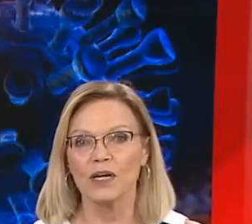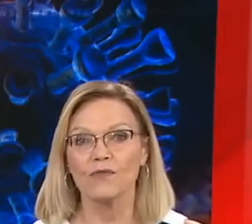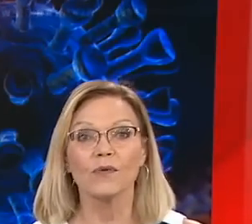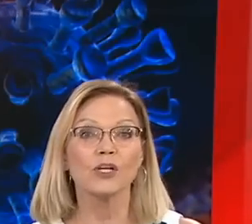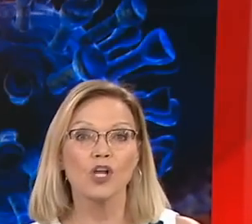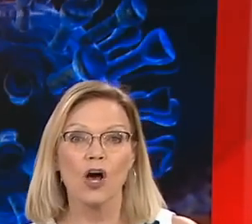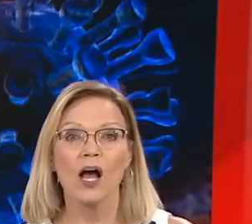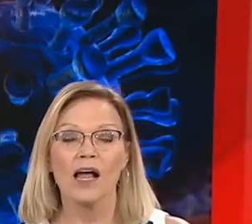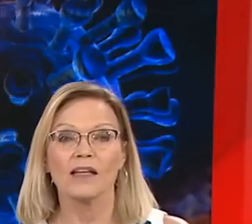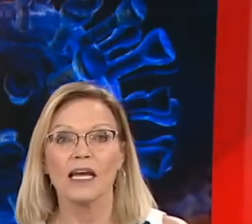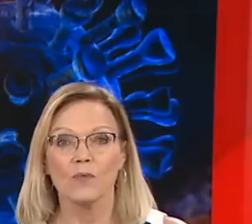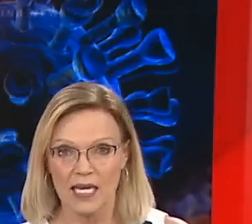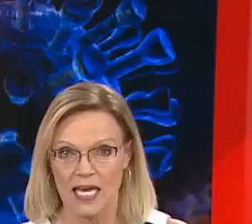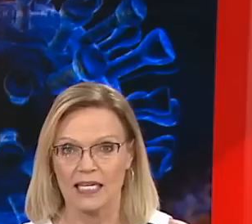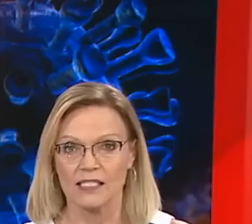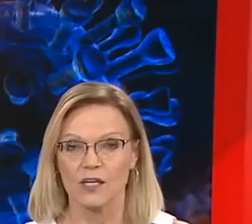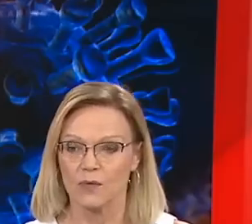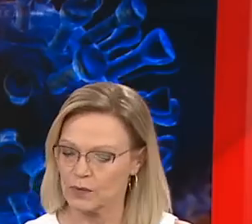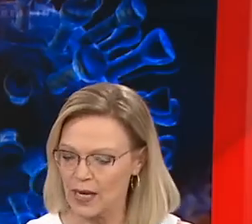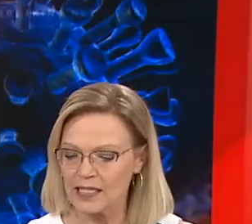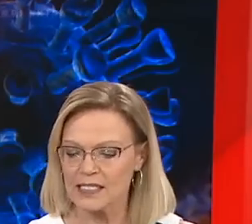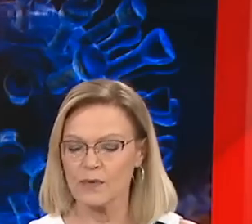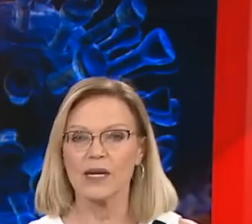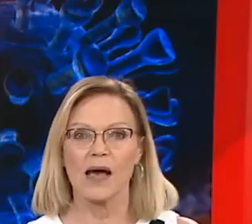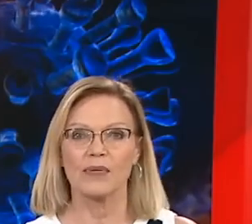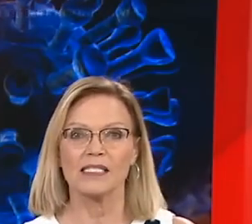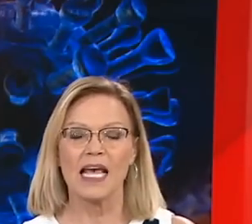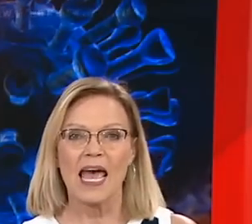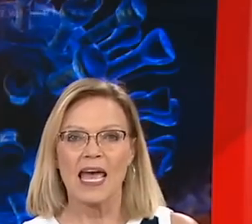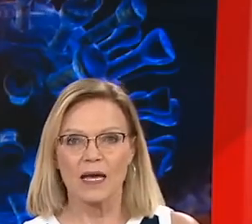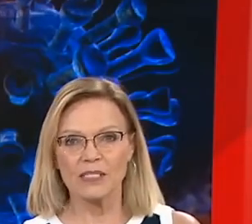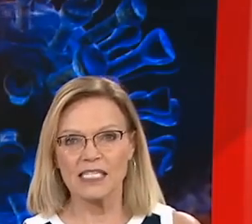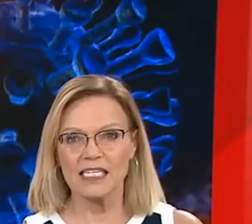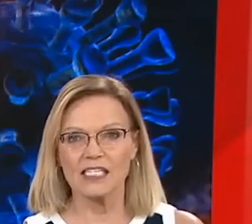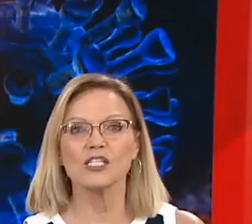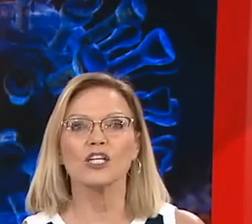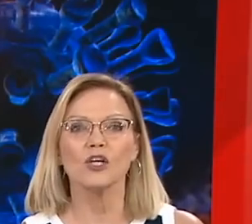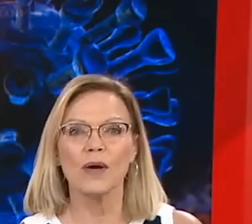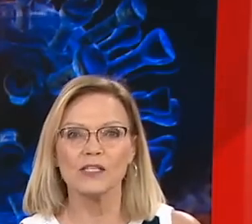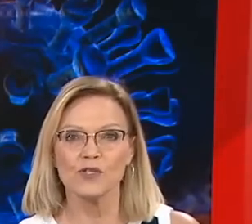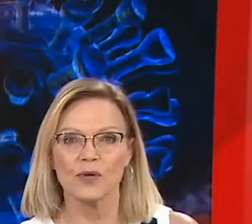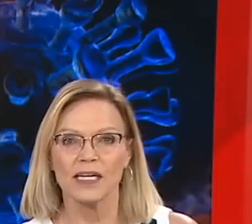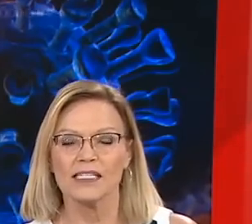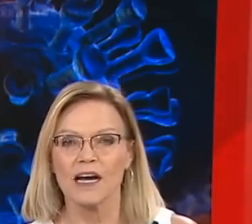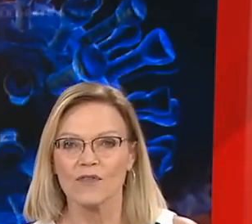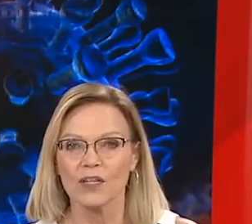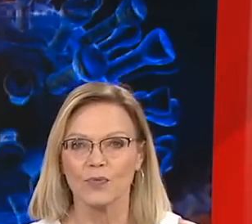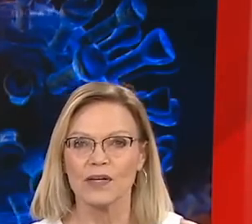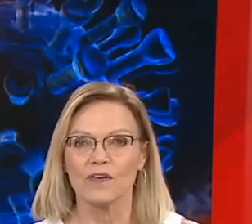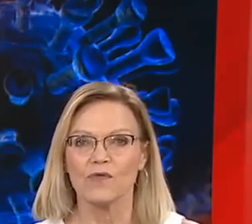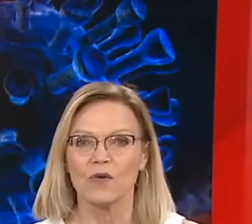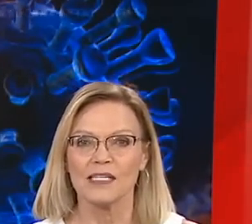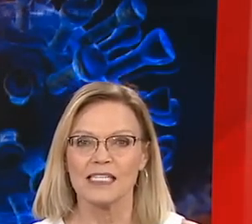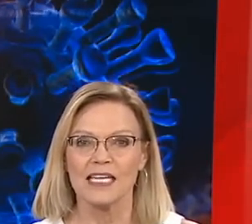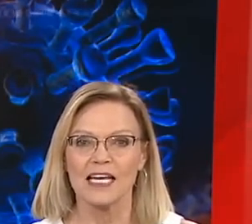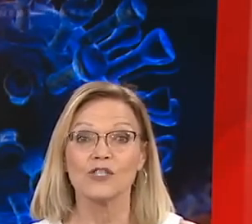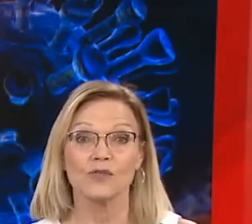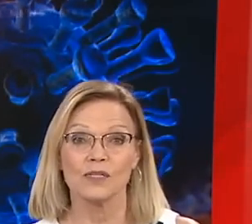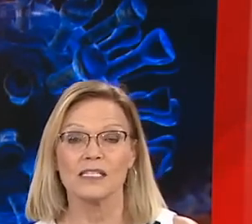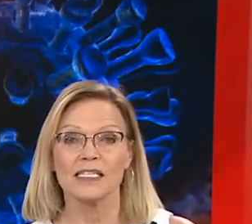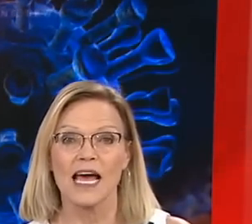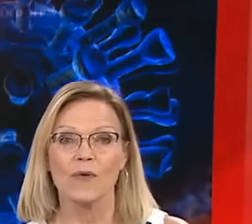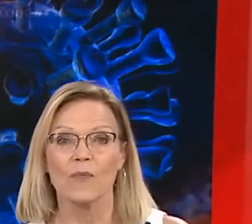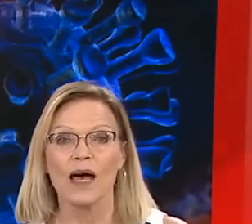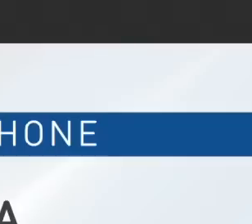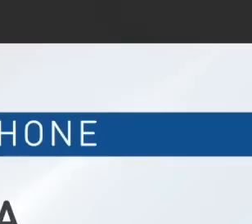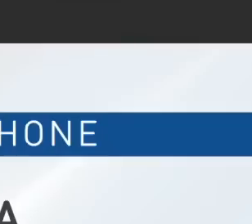in reporting from the long holiday weekend. So we'll wait and see what happens. ABC 6's Luann Stoy is covering the briefing for us today, and she